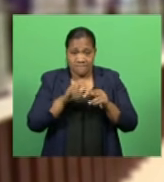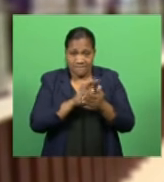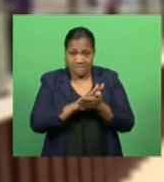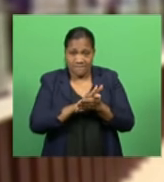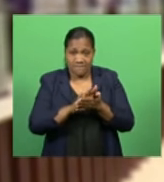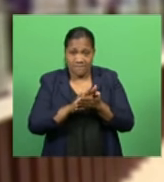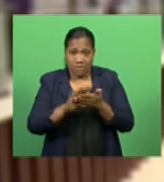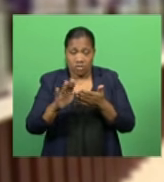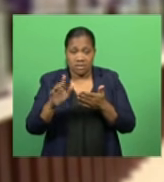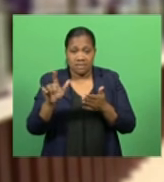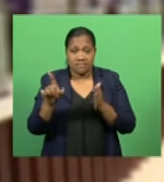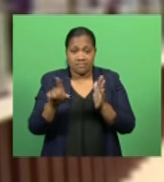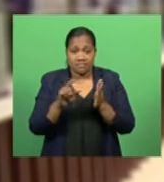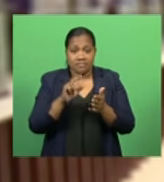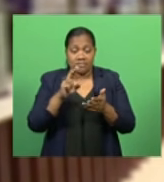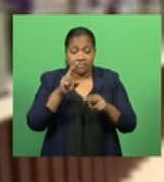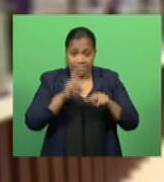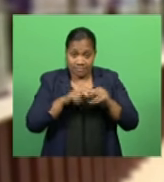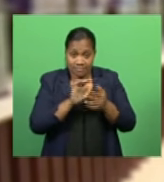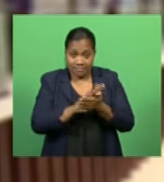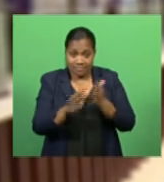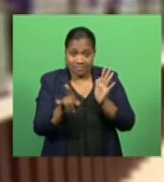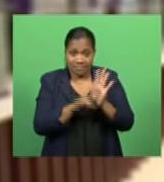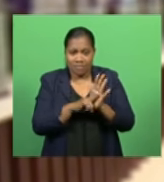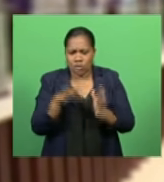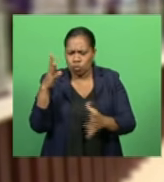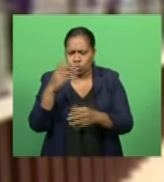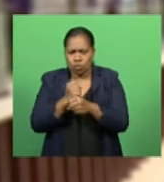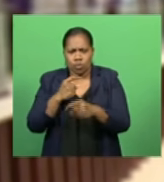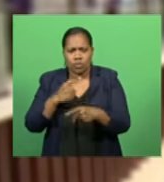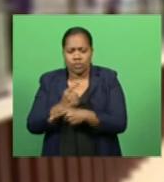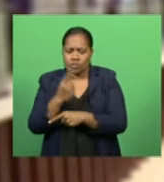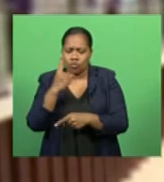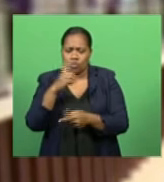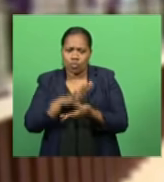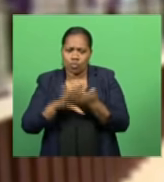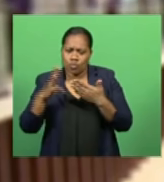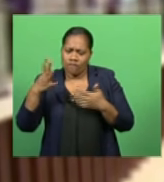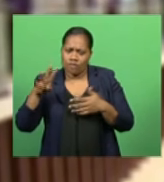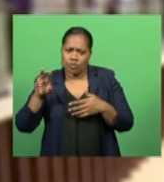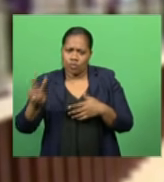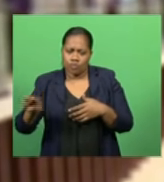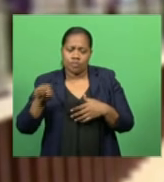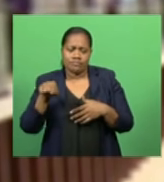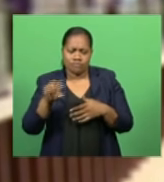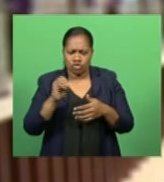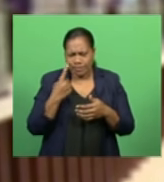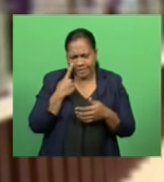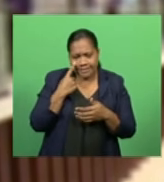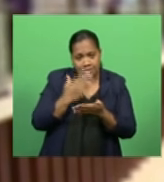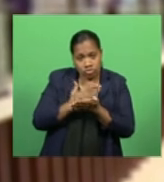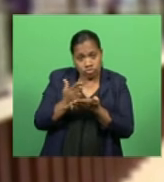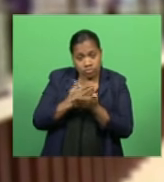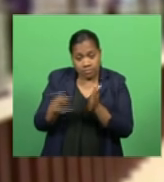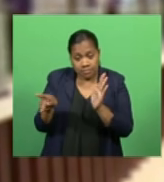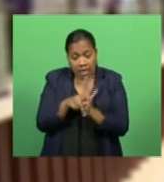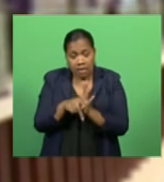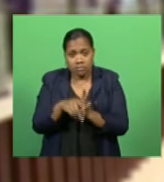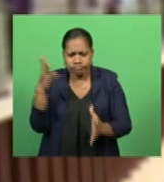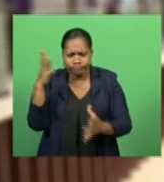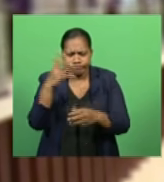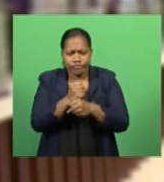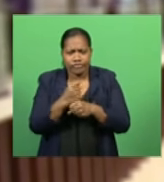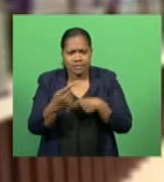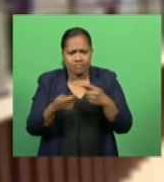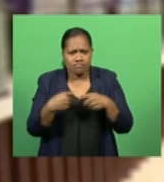and concluded the week at $1.42. Following these various share price movements, the total market value dropped